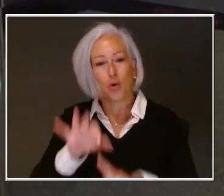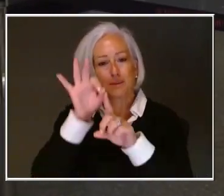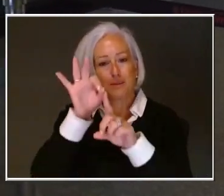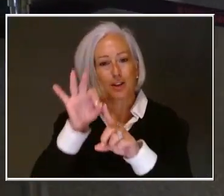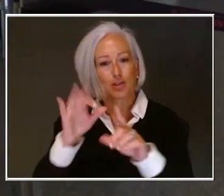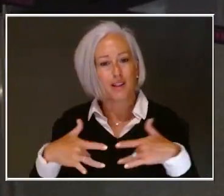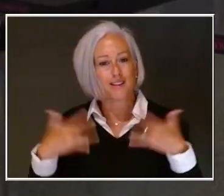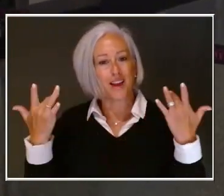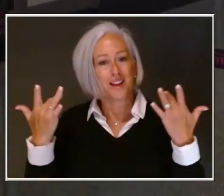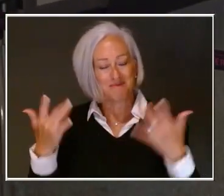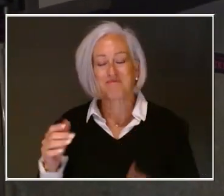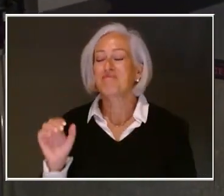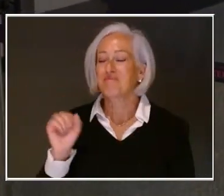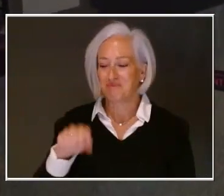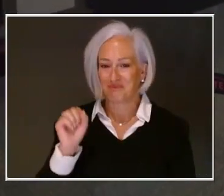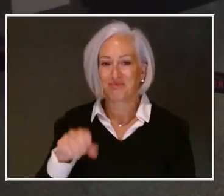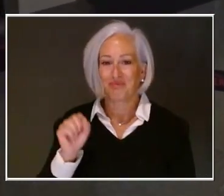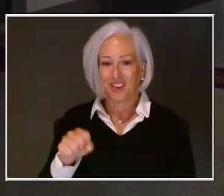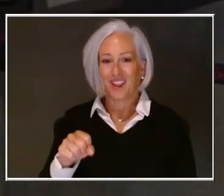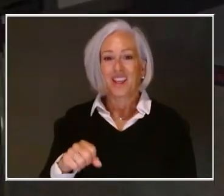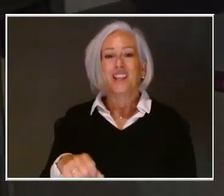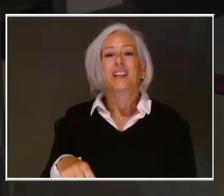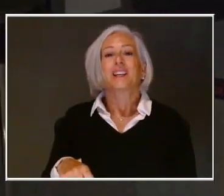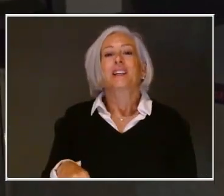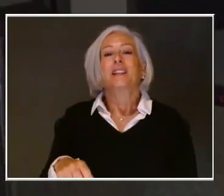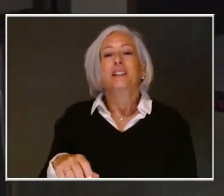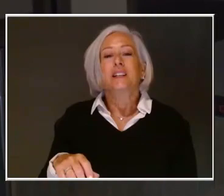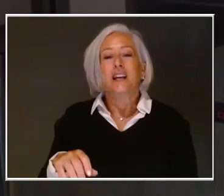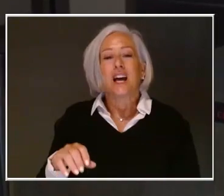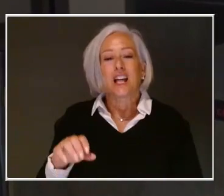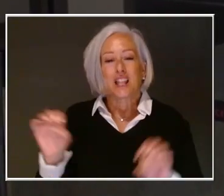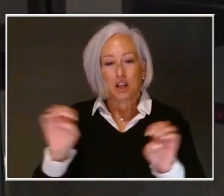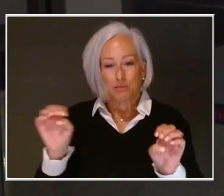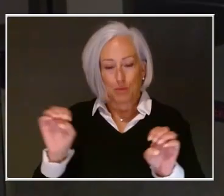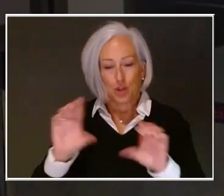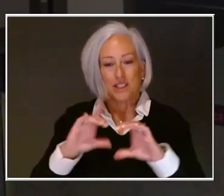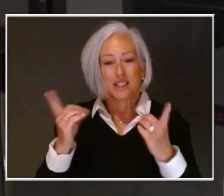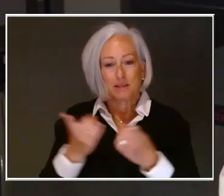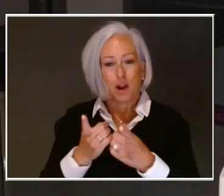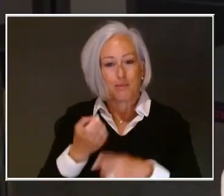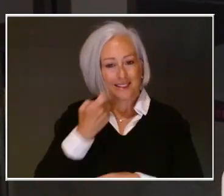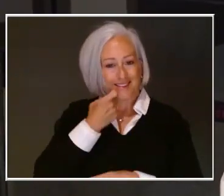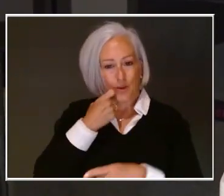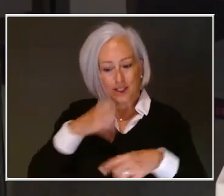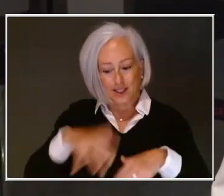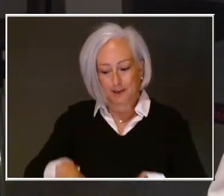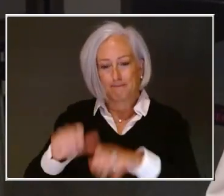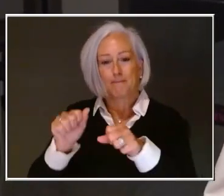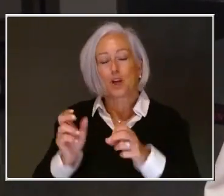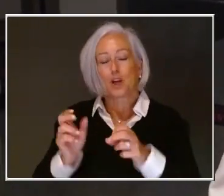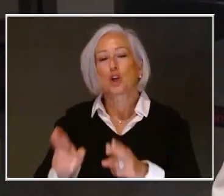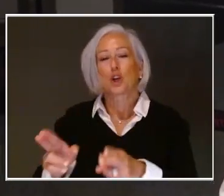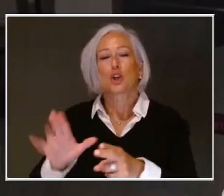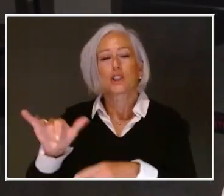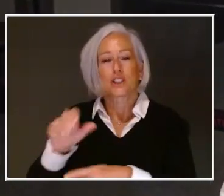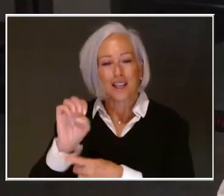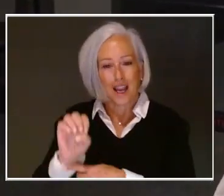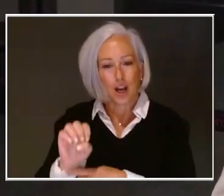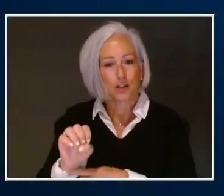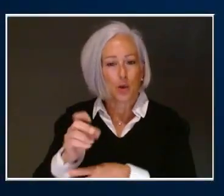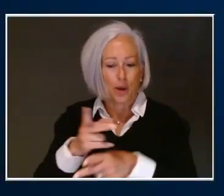you. And the emergency department has recently taken over the urgent care services, so we are able to coordinate care very well, bringing some of